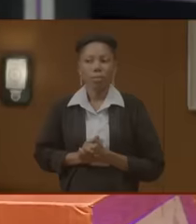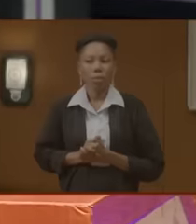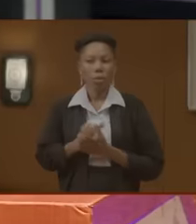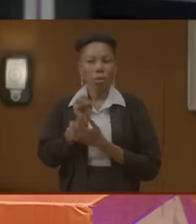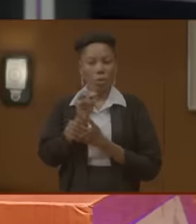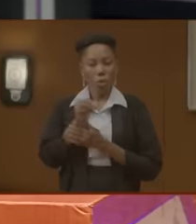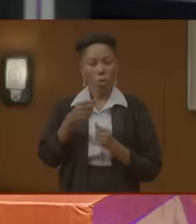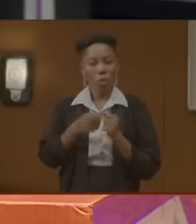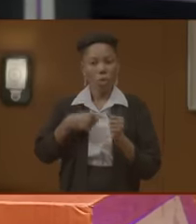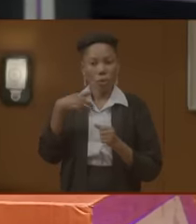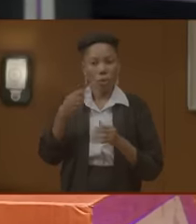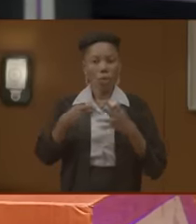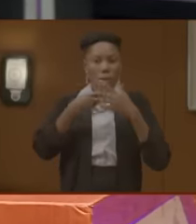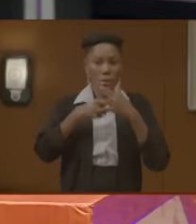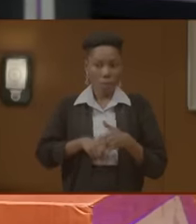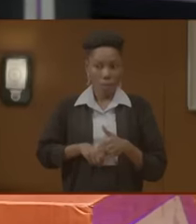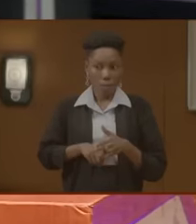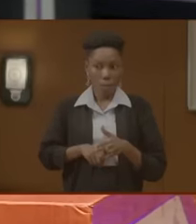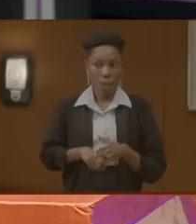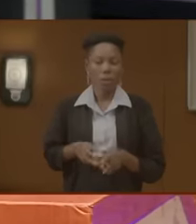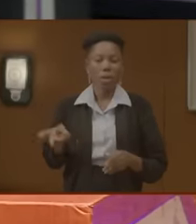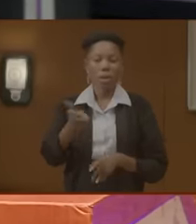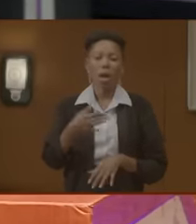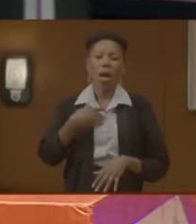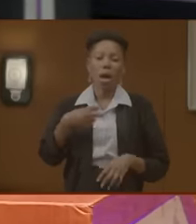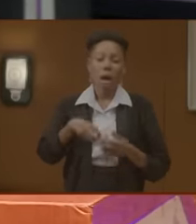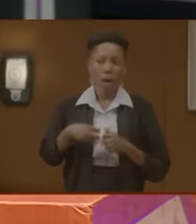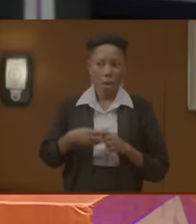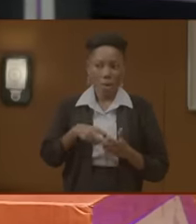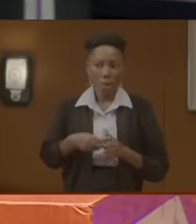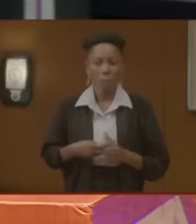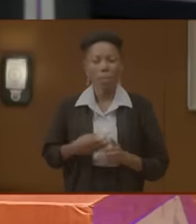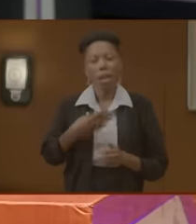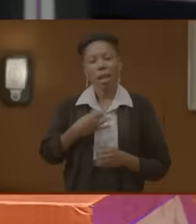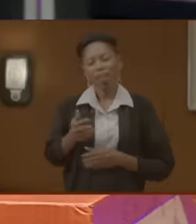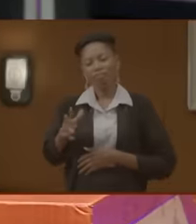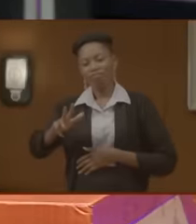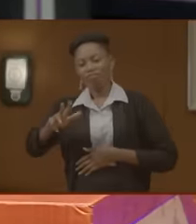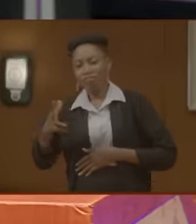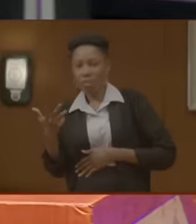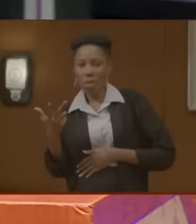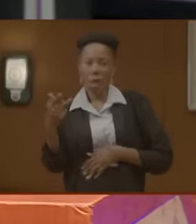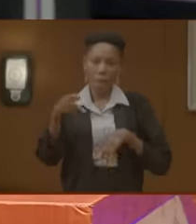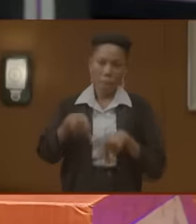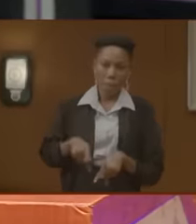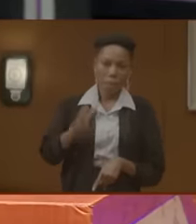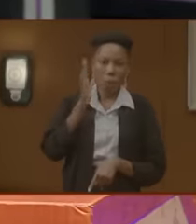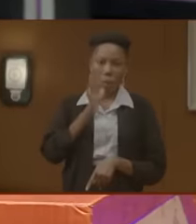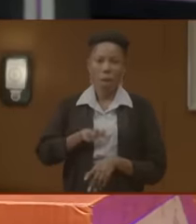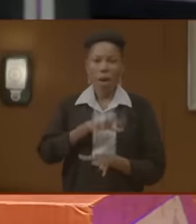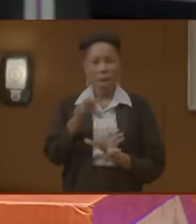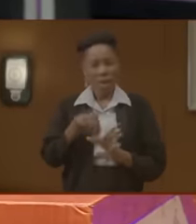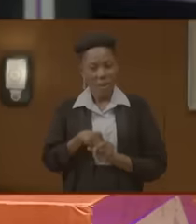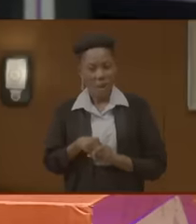So from the beginning of the marriage, we've always had issue, third parties issue, keep having